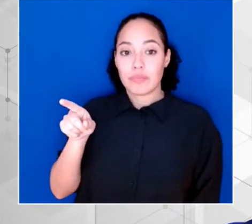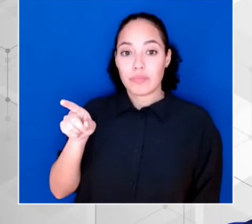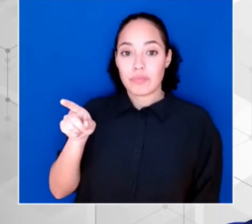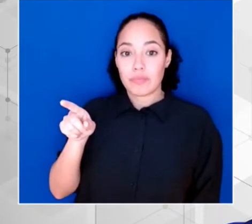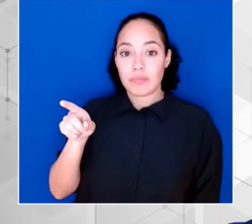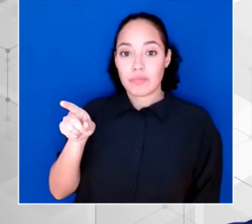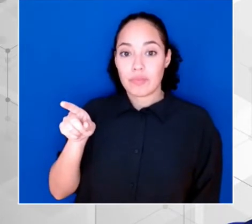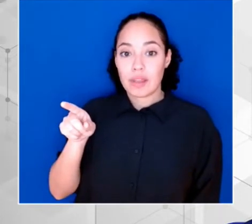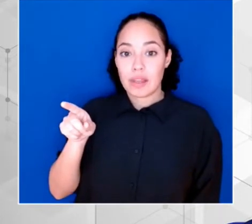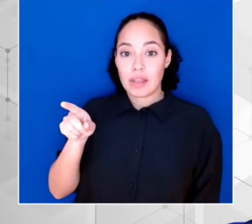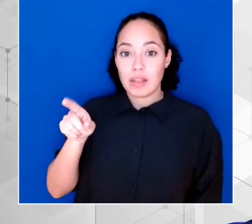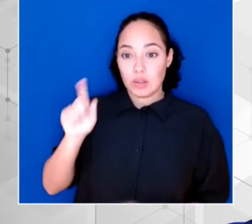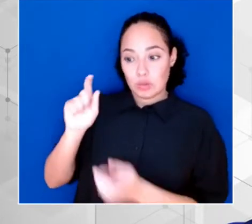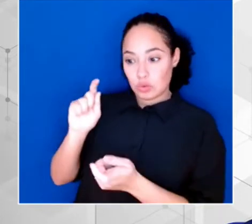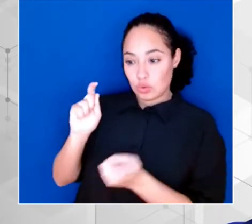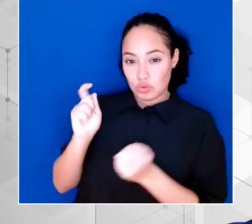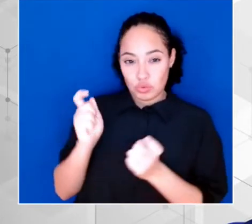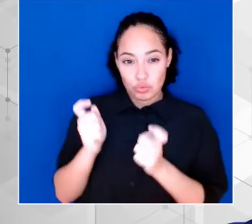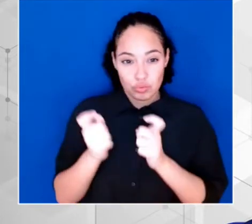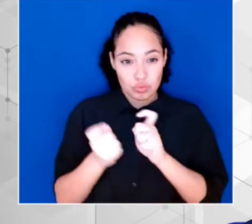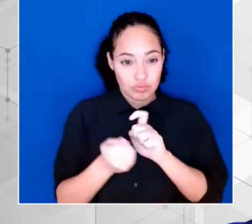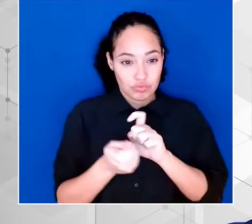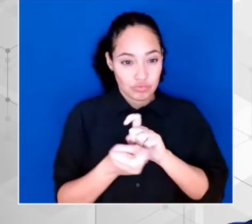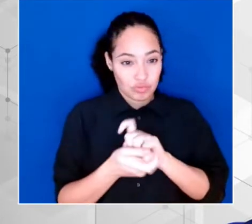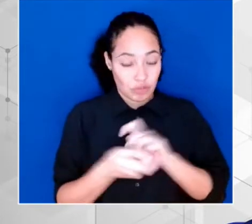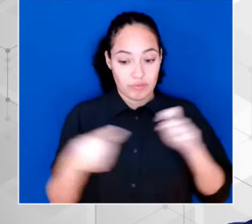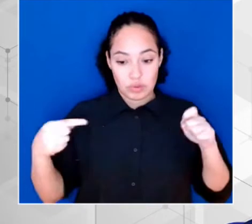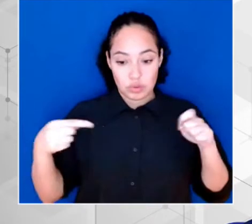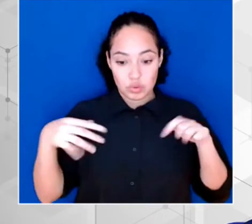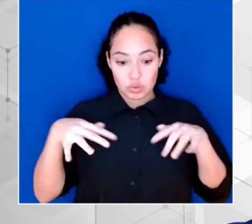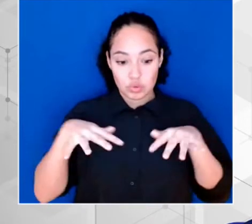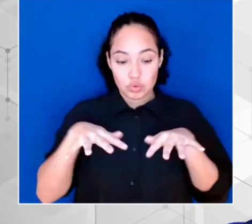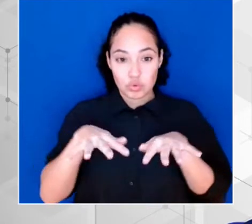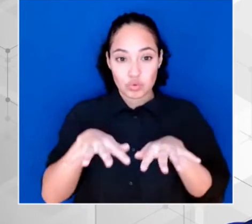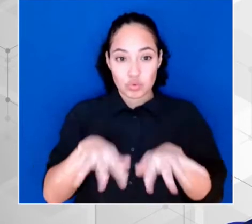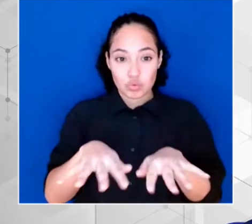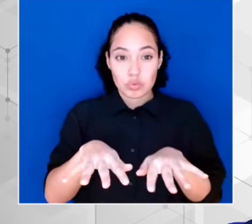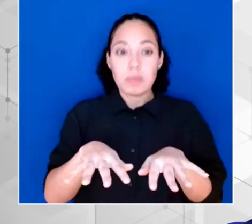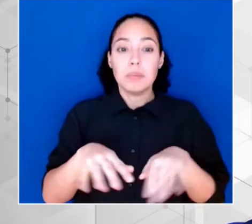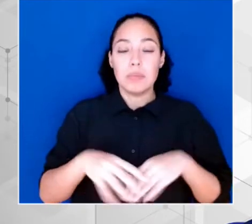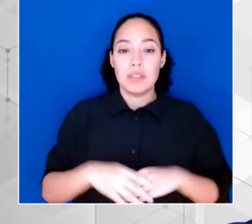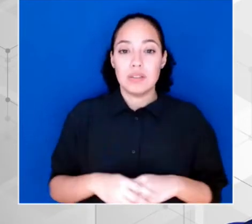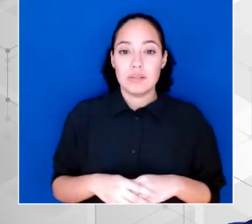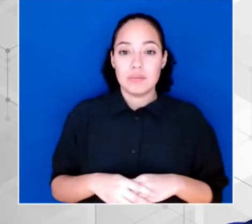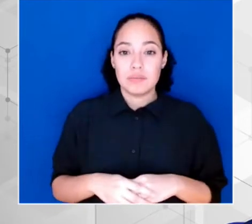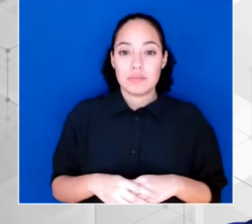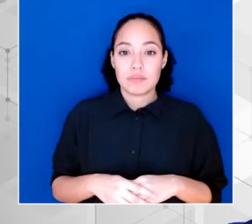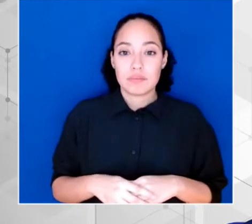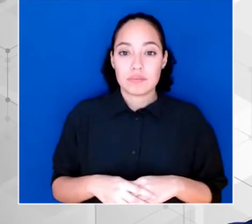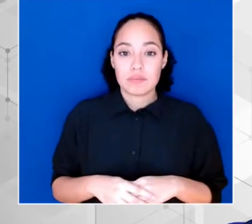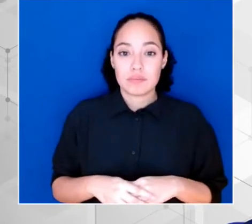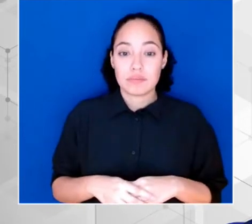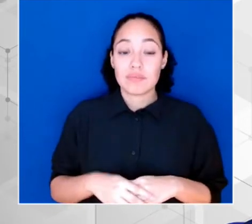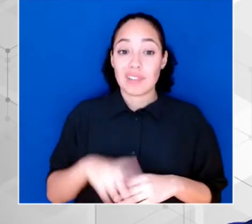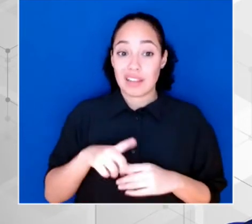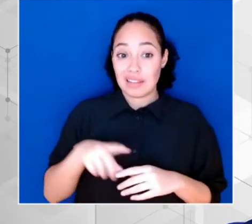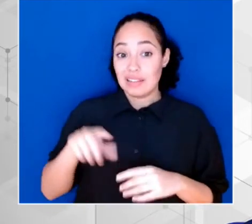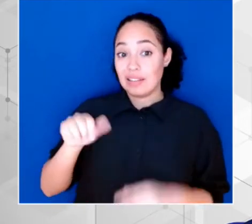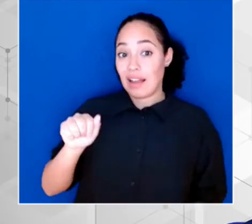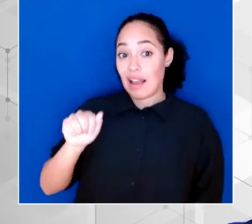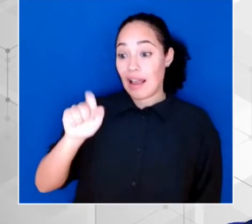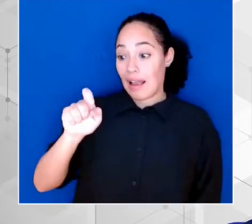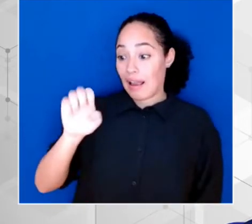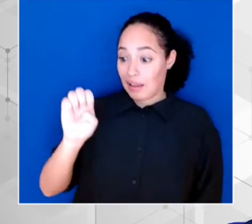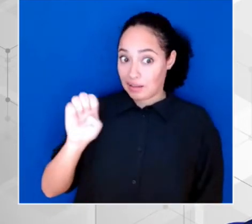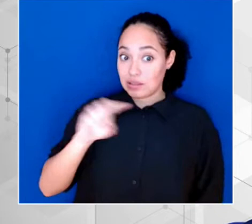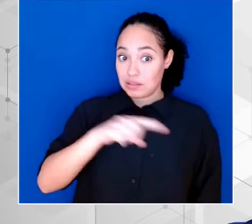And I am throwing this string into the Axe engine. And of course, I expect to have no violations.